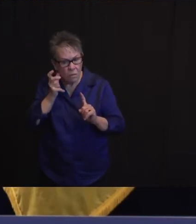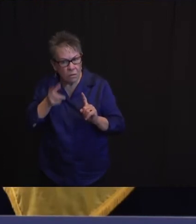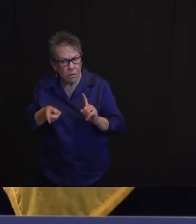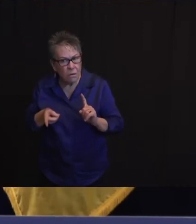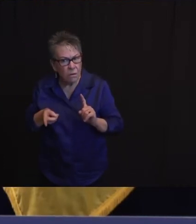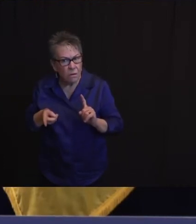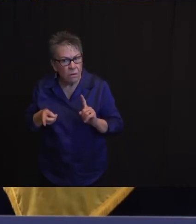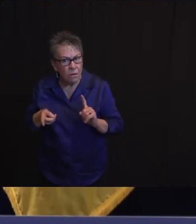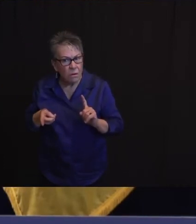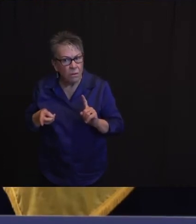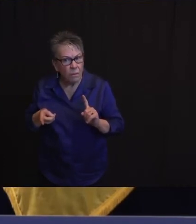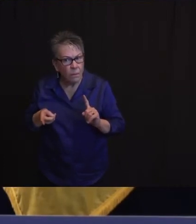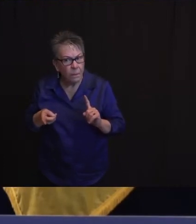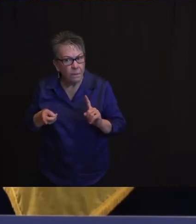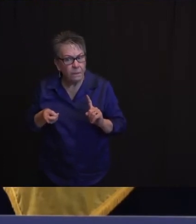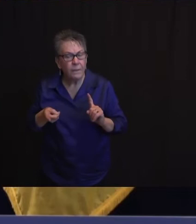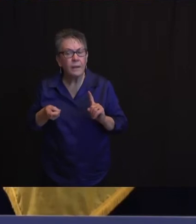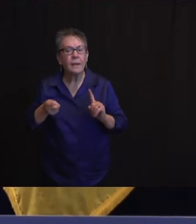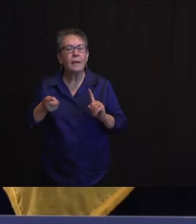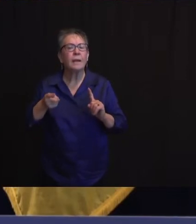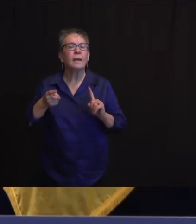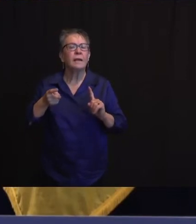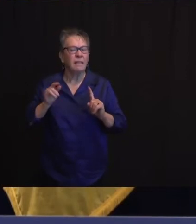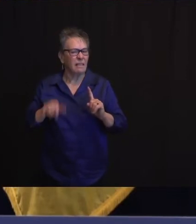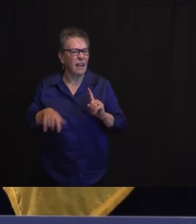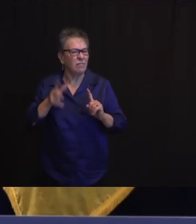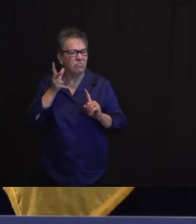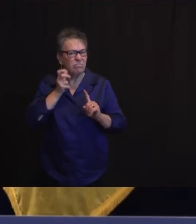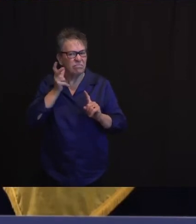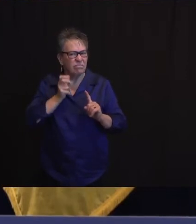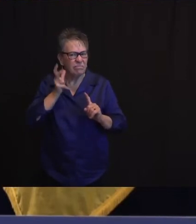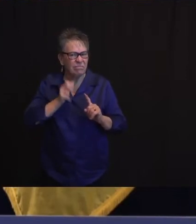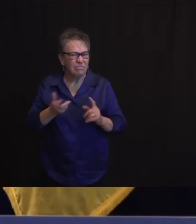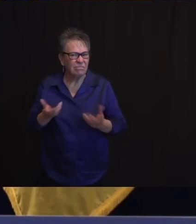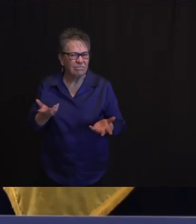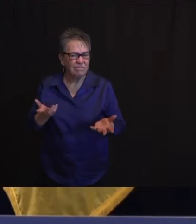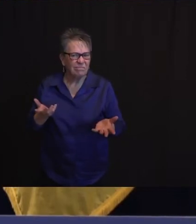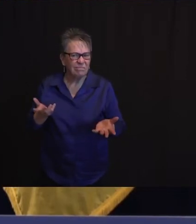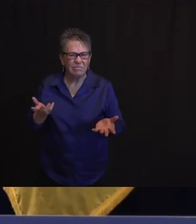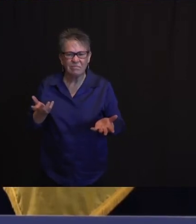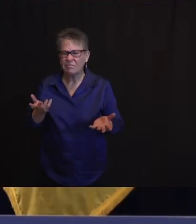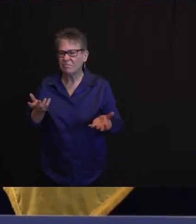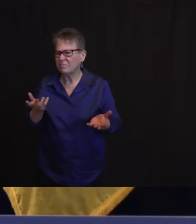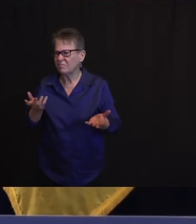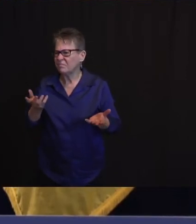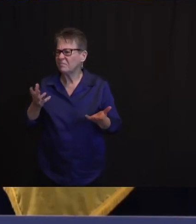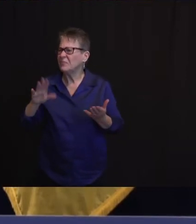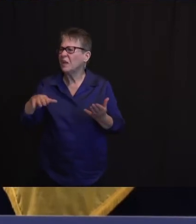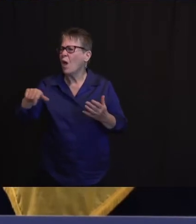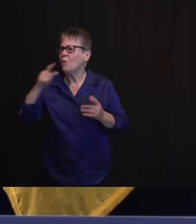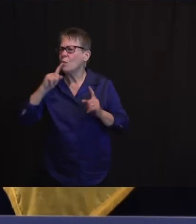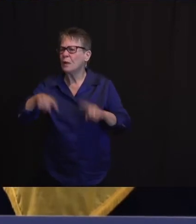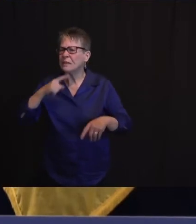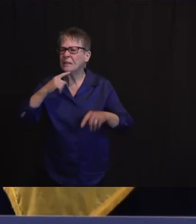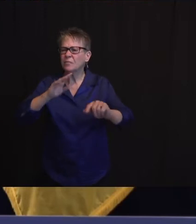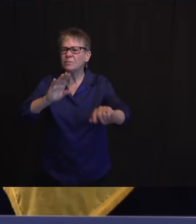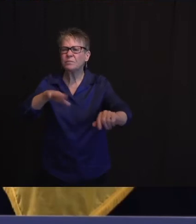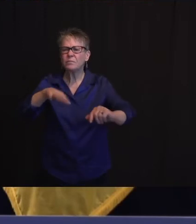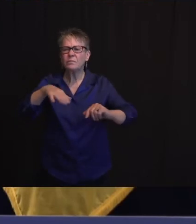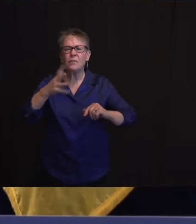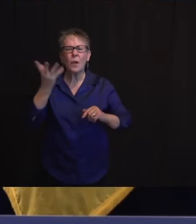Munoz, who asks, why not just sign the marijuana bill on January 1 and then do a cleanup bill later? He says there's